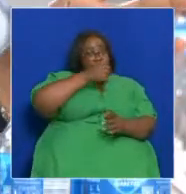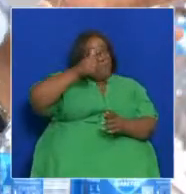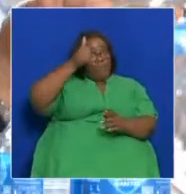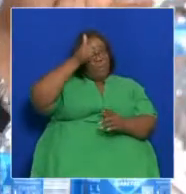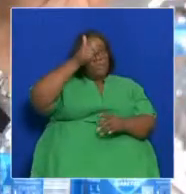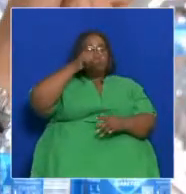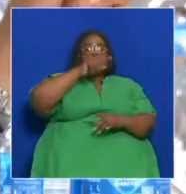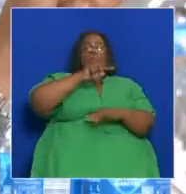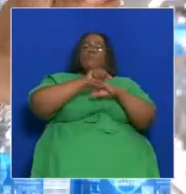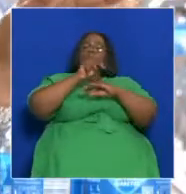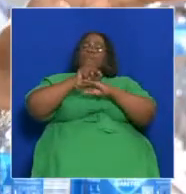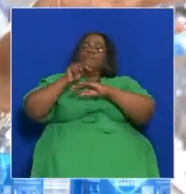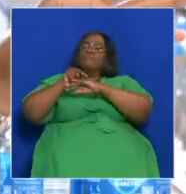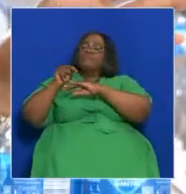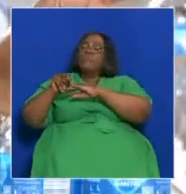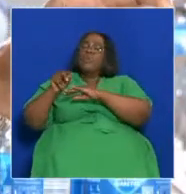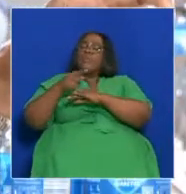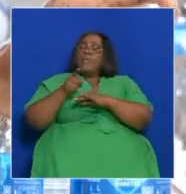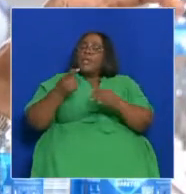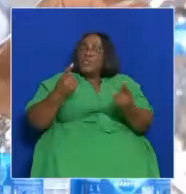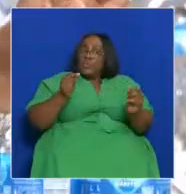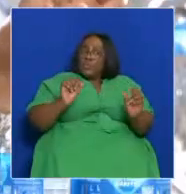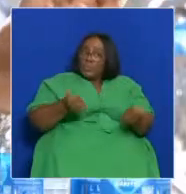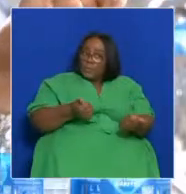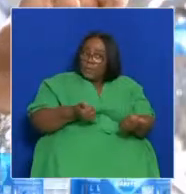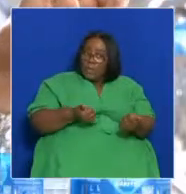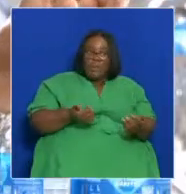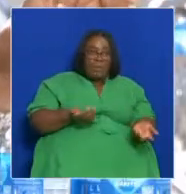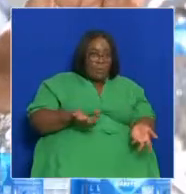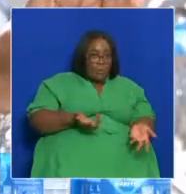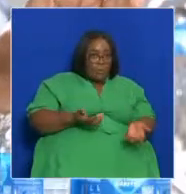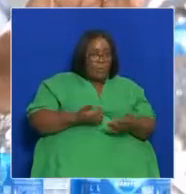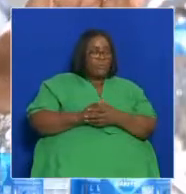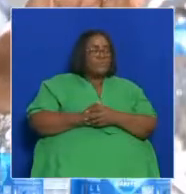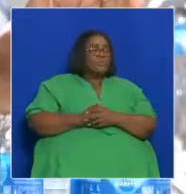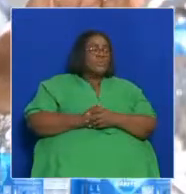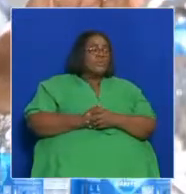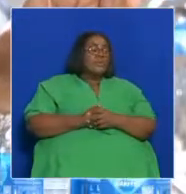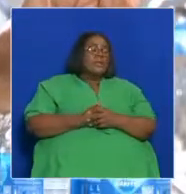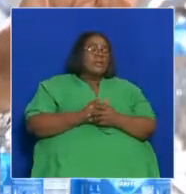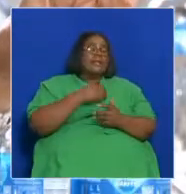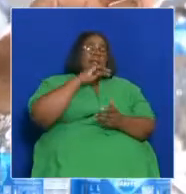Commissioner. Okay. Therefore, it must mean